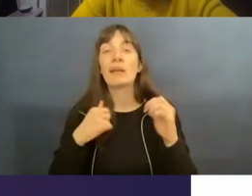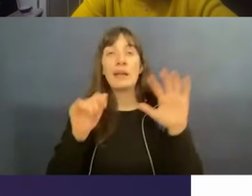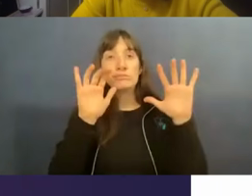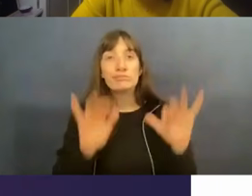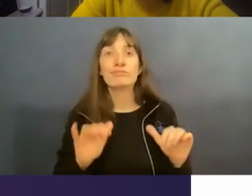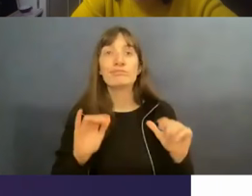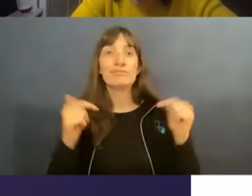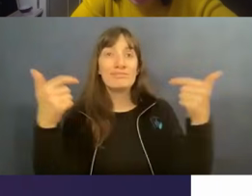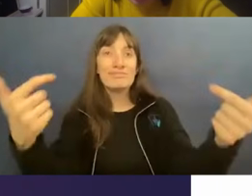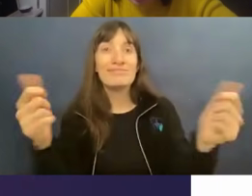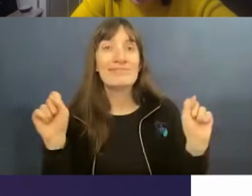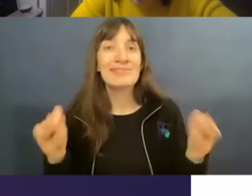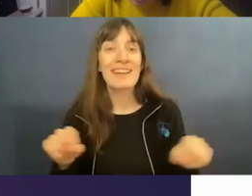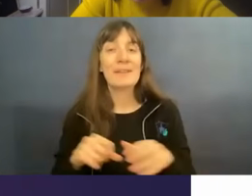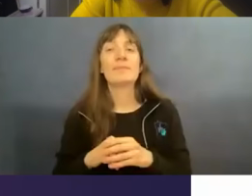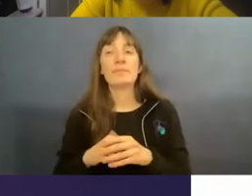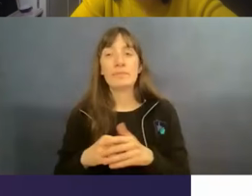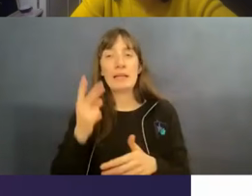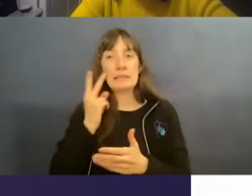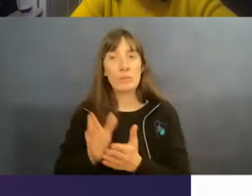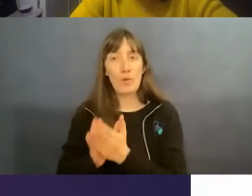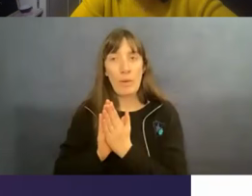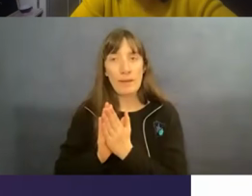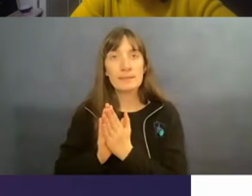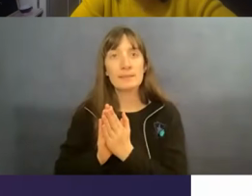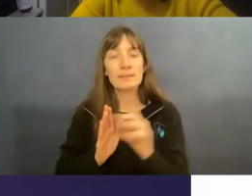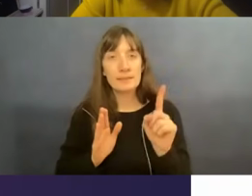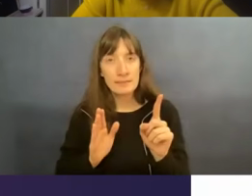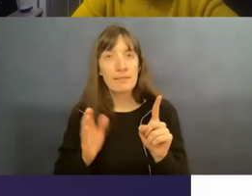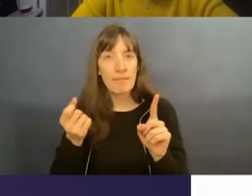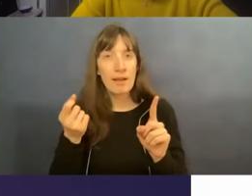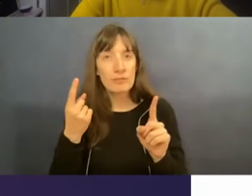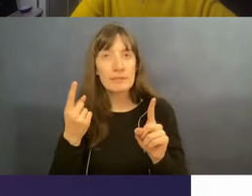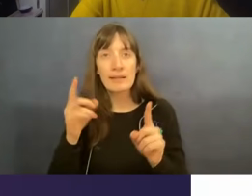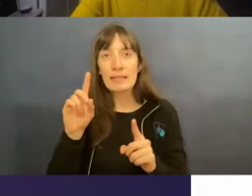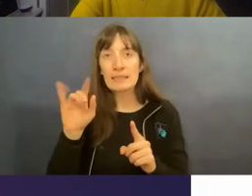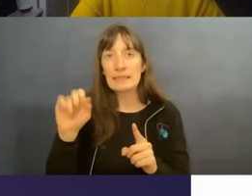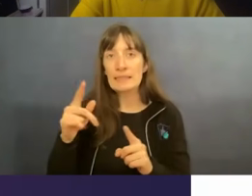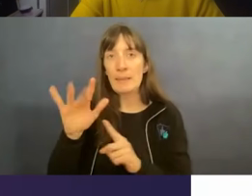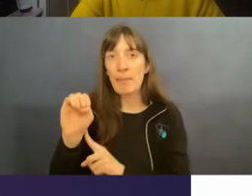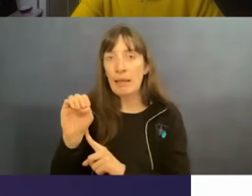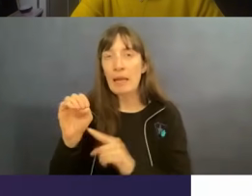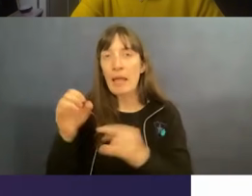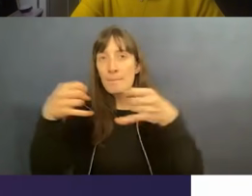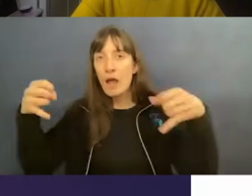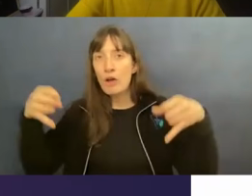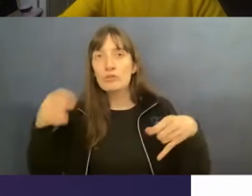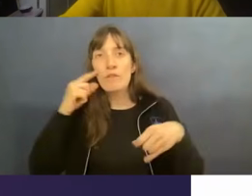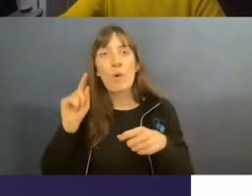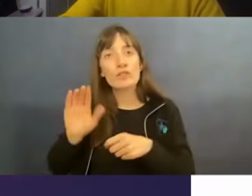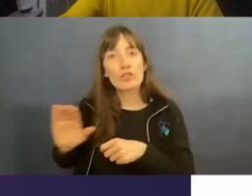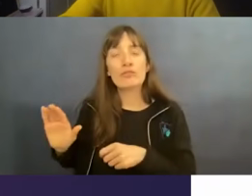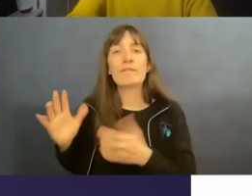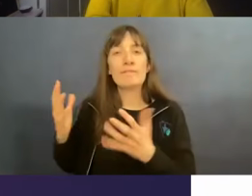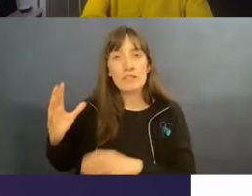that too. And I do see some requests in the chat of understanding discipline and boundaries for children who have experienced abuse would